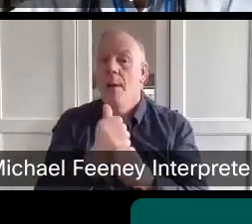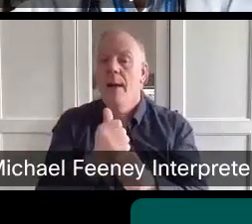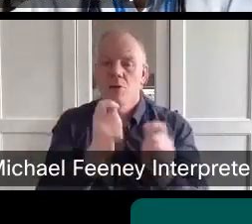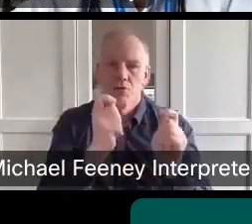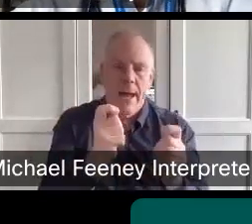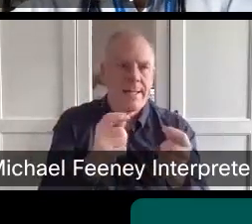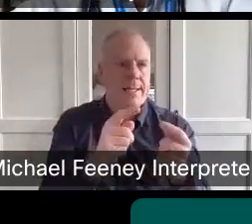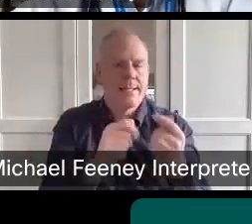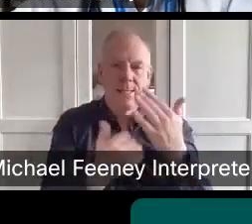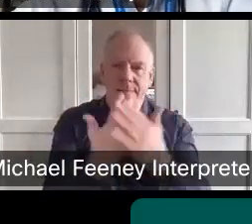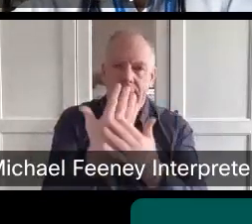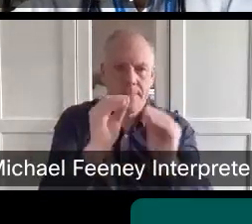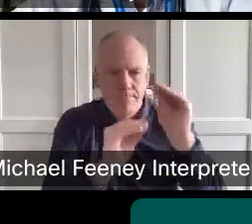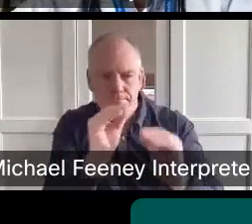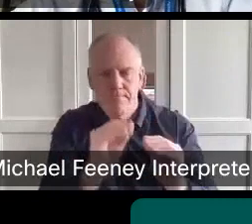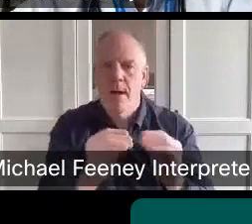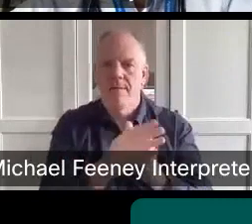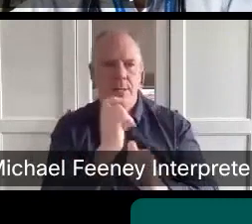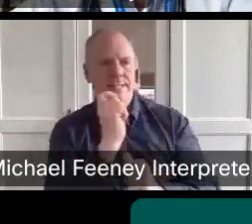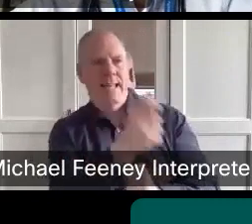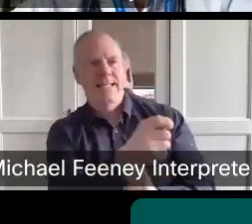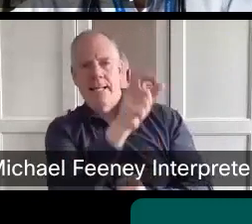today and training and development for things like the designated